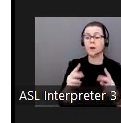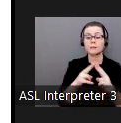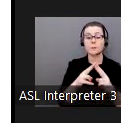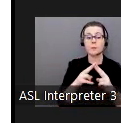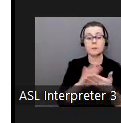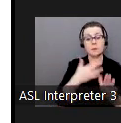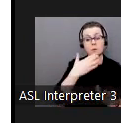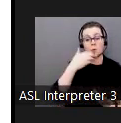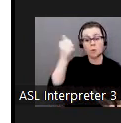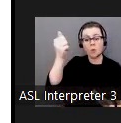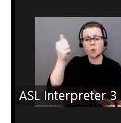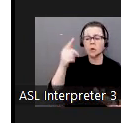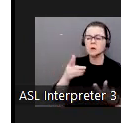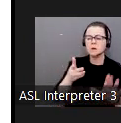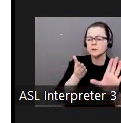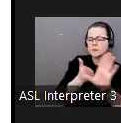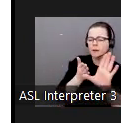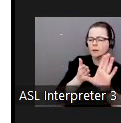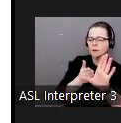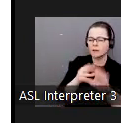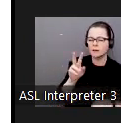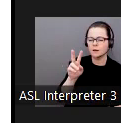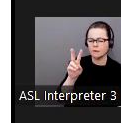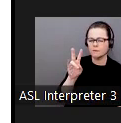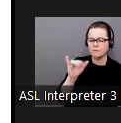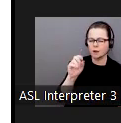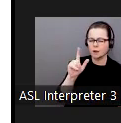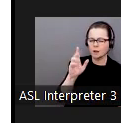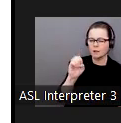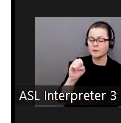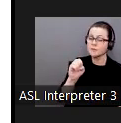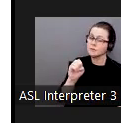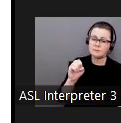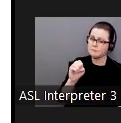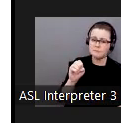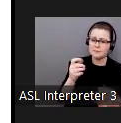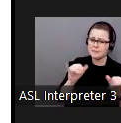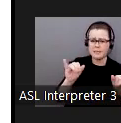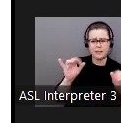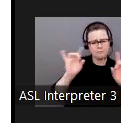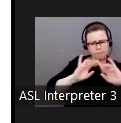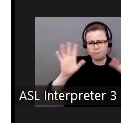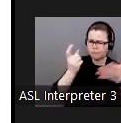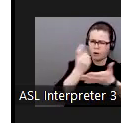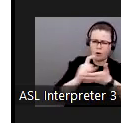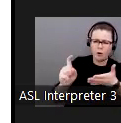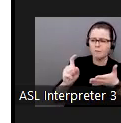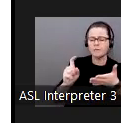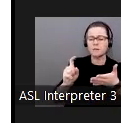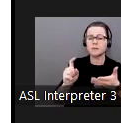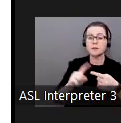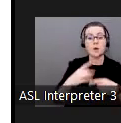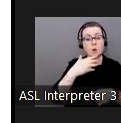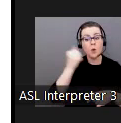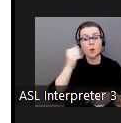being less harmful by many people. And older women themselves really anyone who